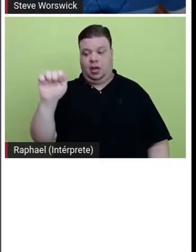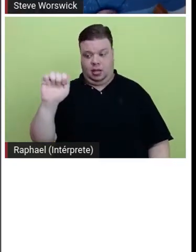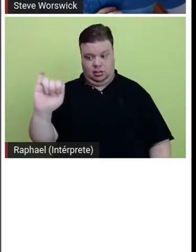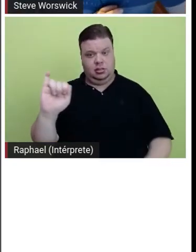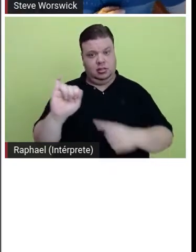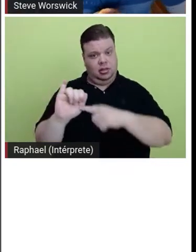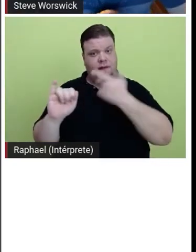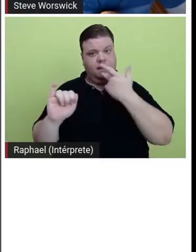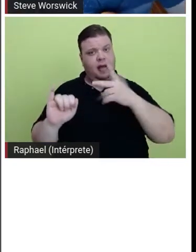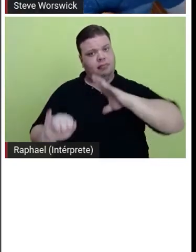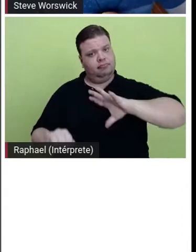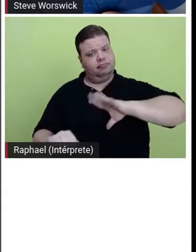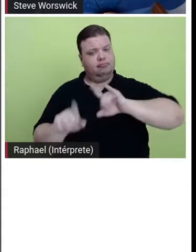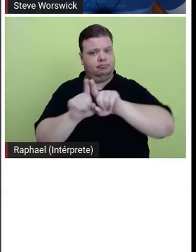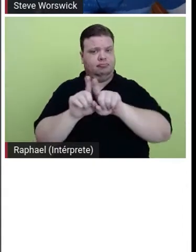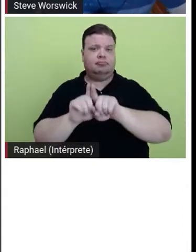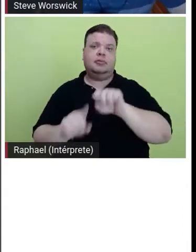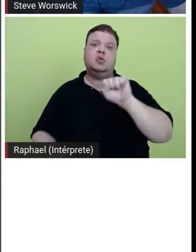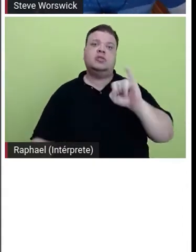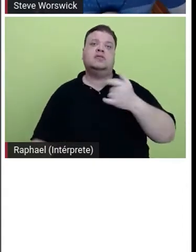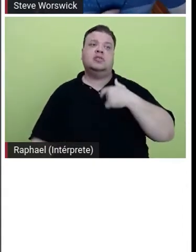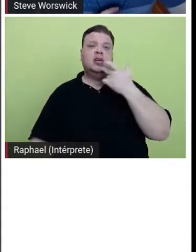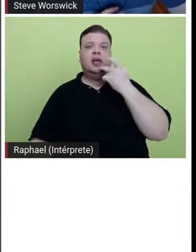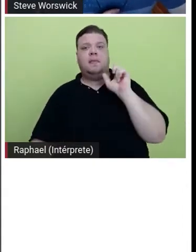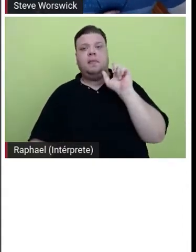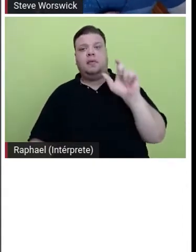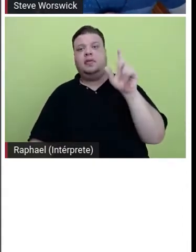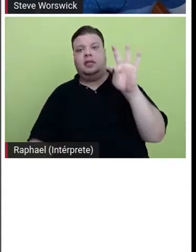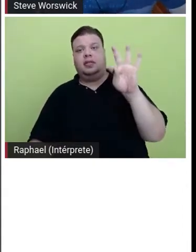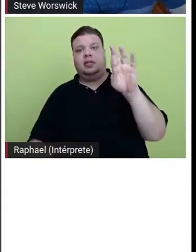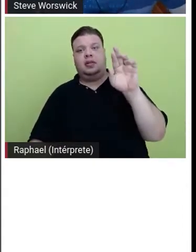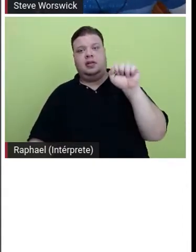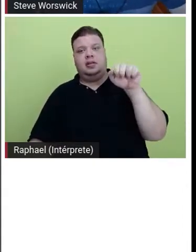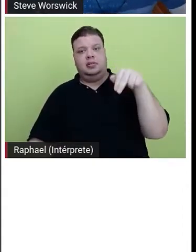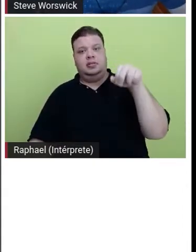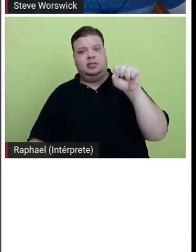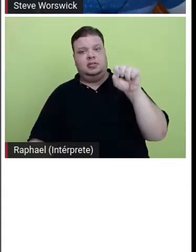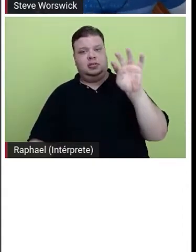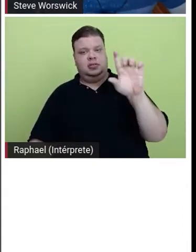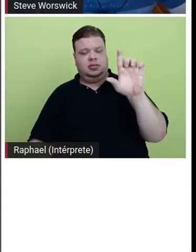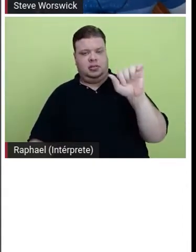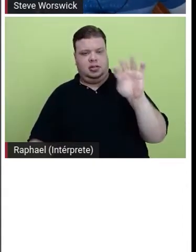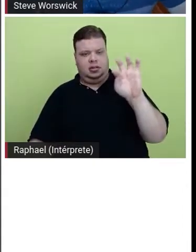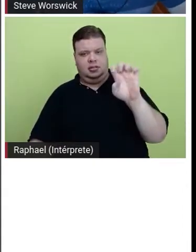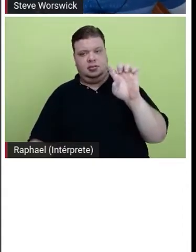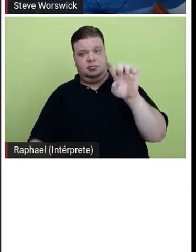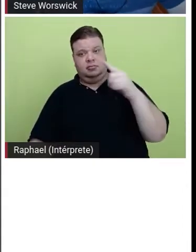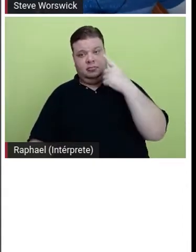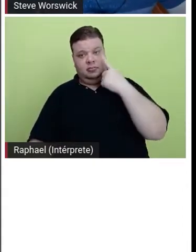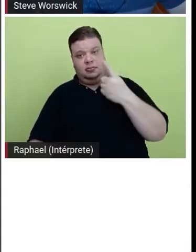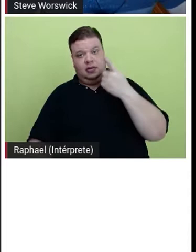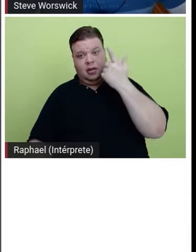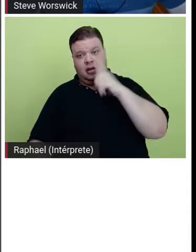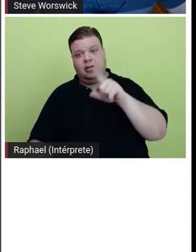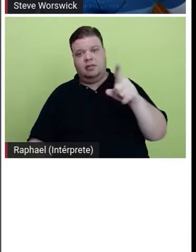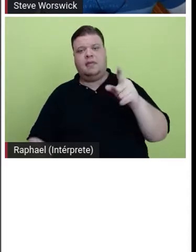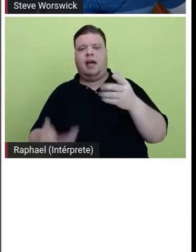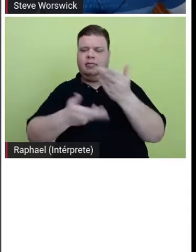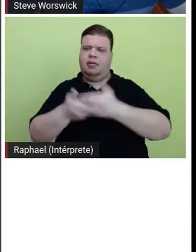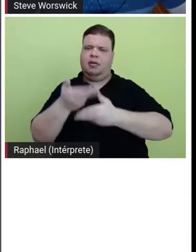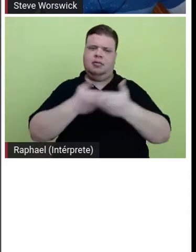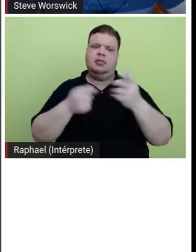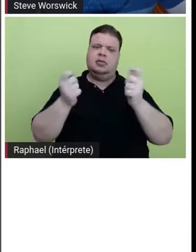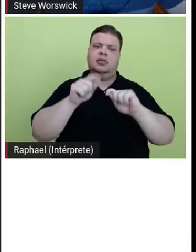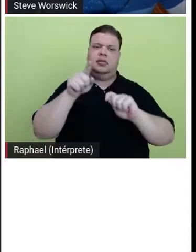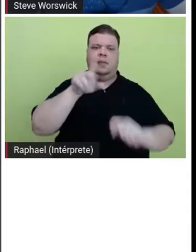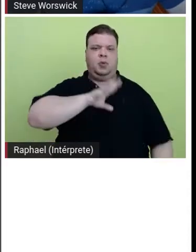pattern matching AI/ML bot. What does that mean? So AI/ML is artificial intelligence markup language. Now that's